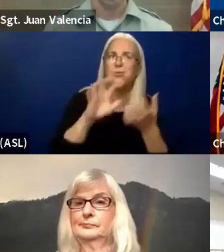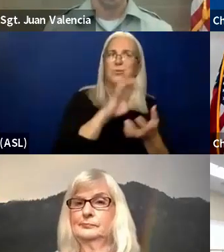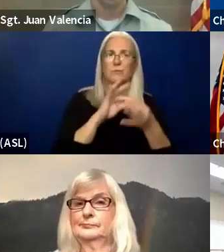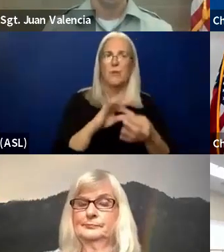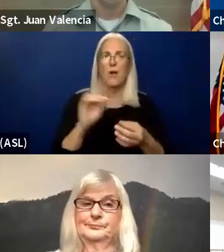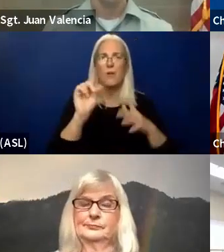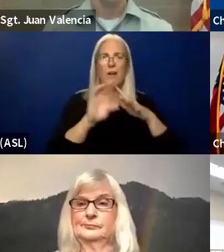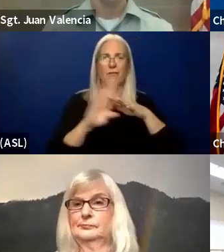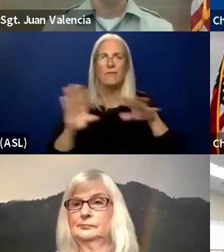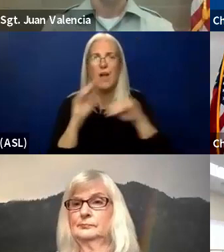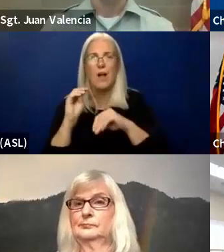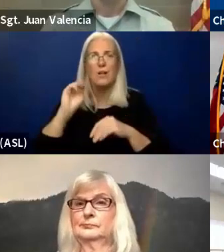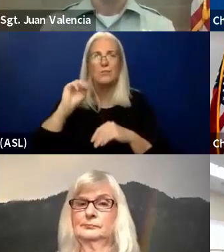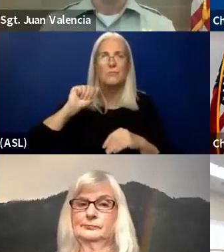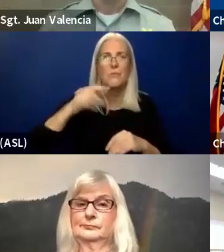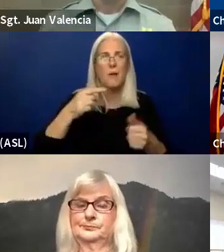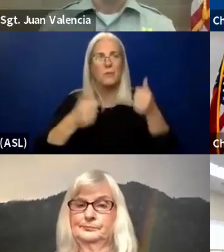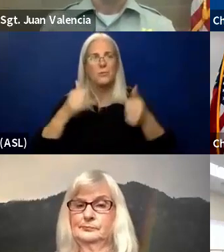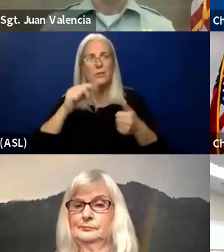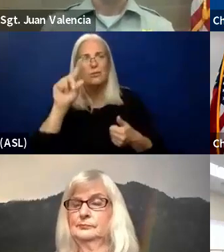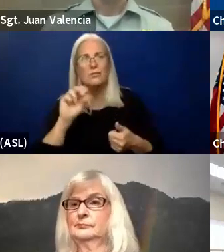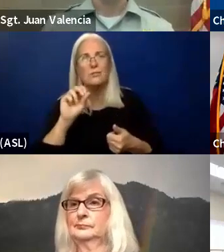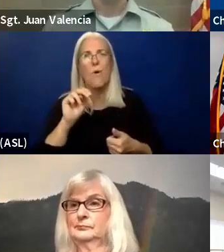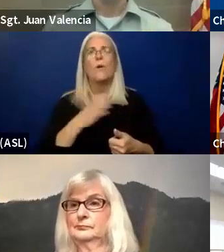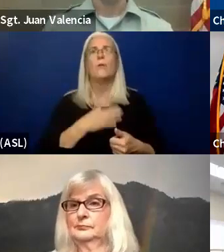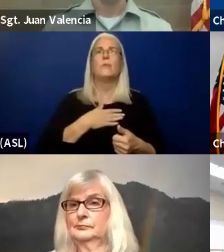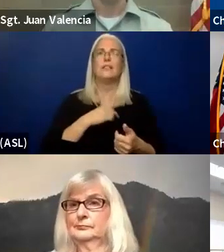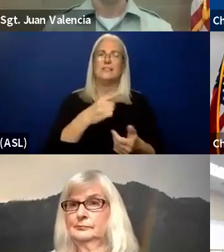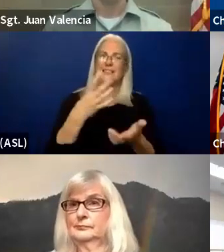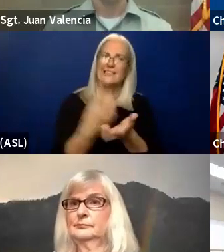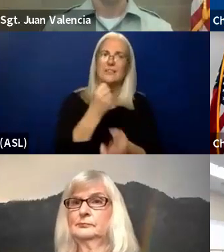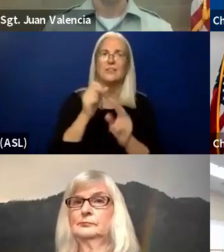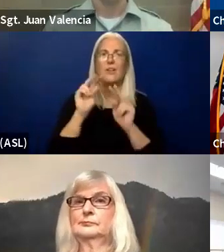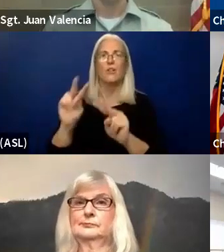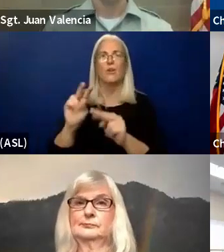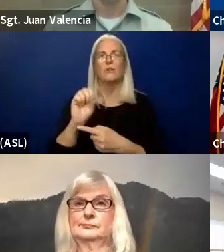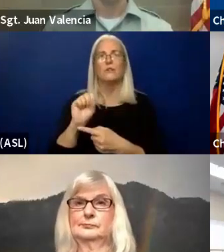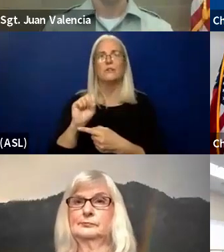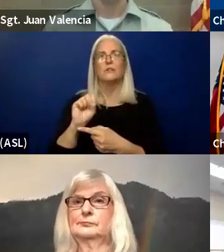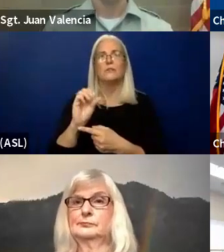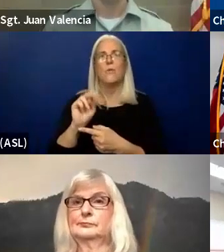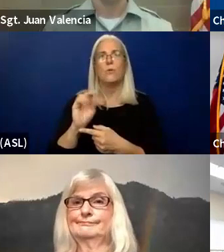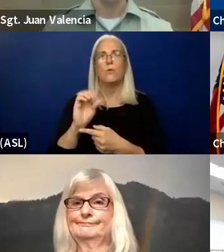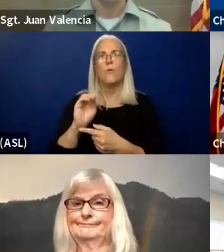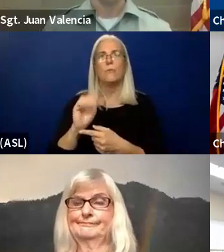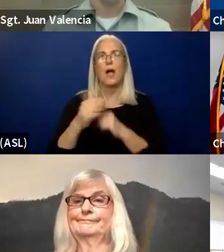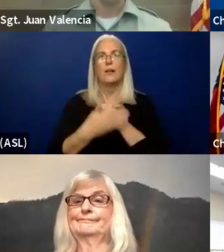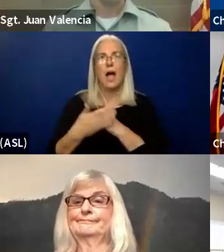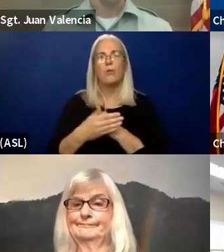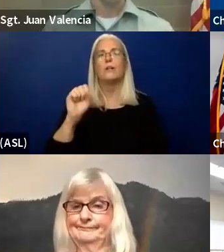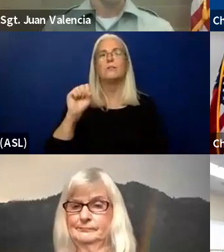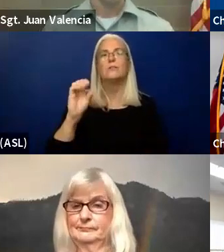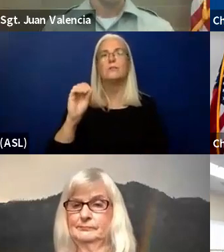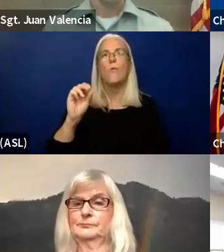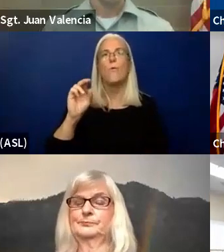invite people to go to the Sonoma County website, socoemergency.org, where there is a map laying out zones for both